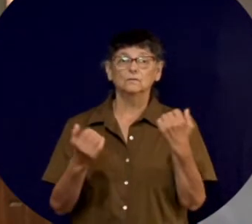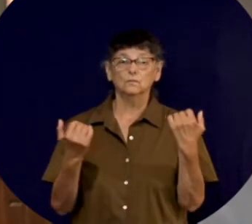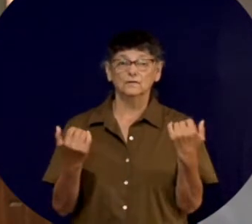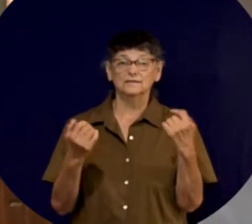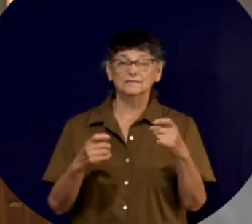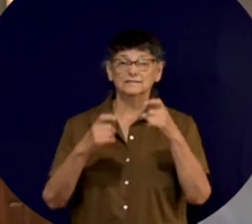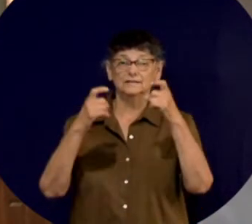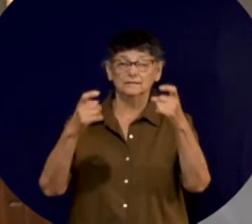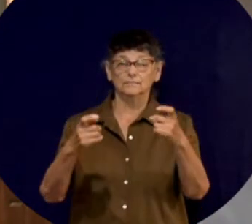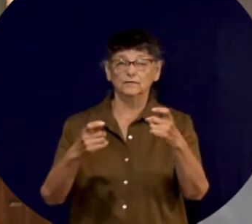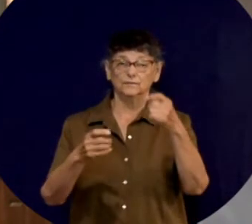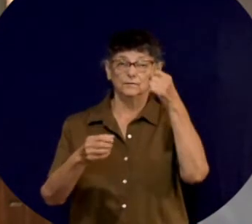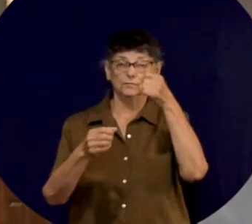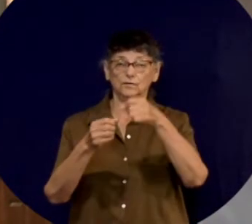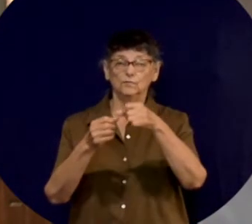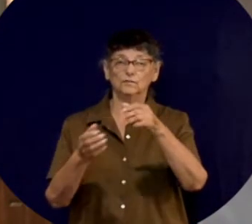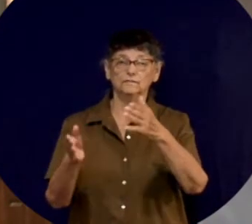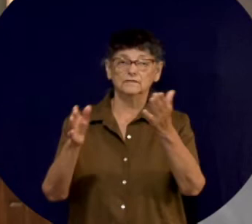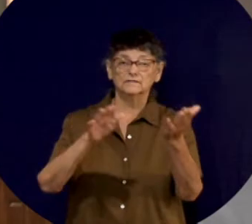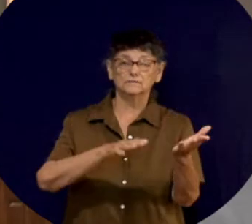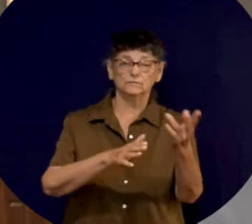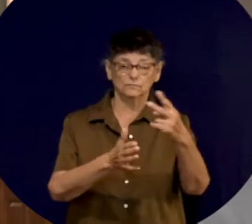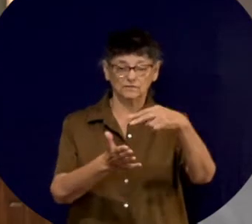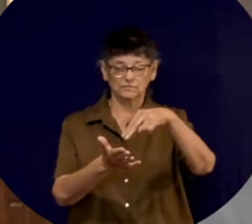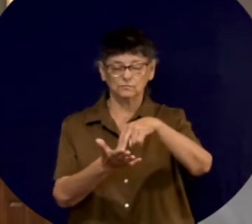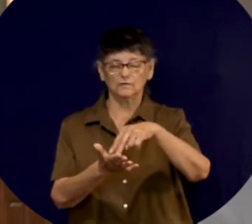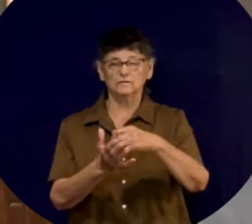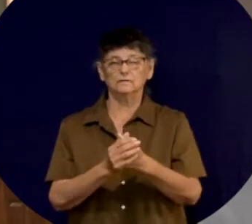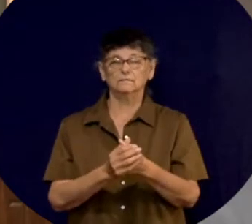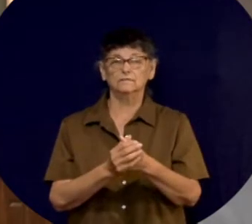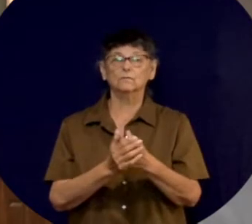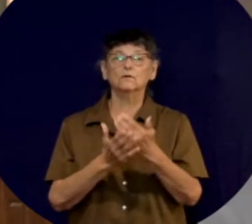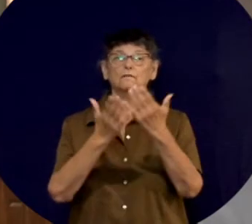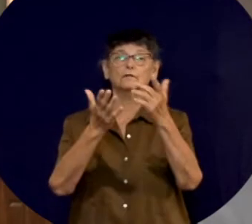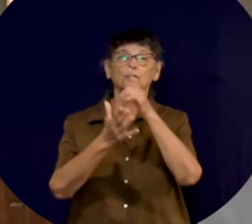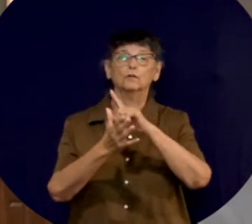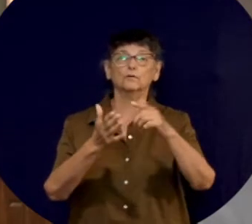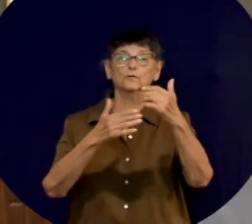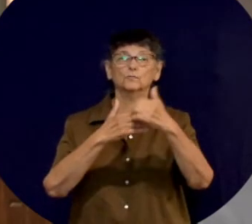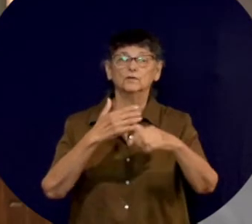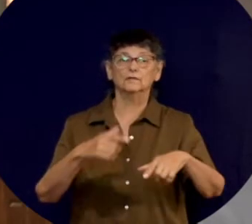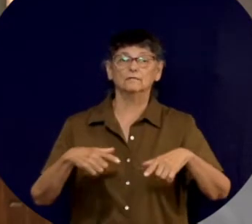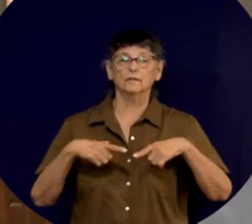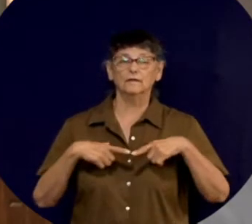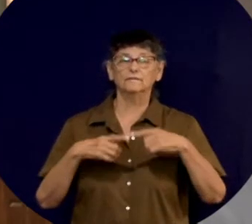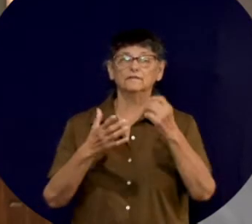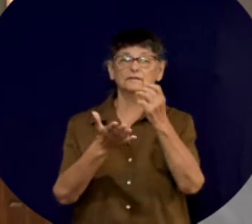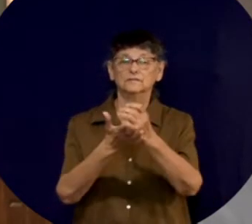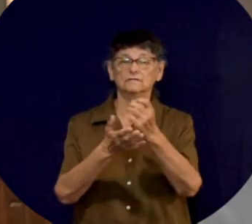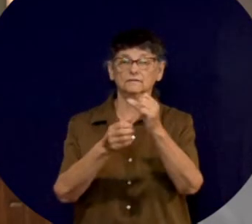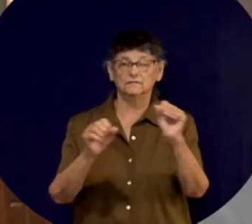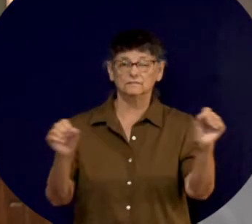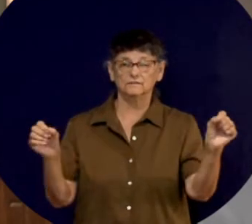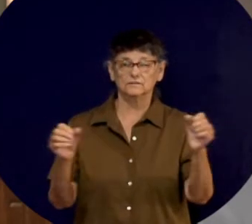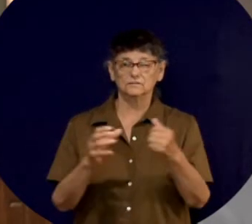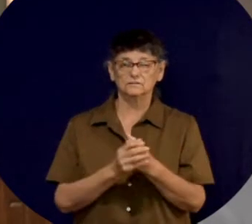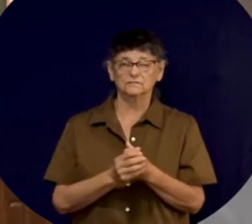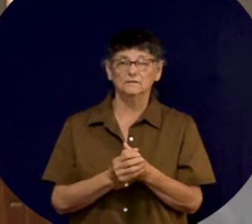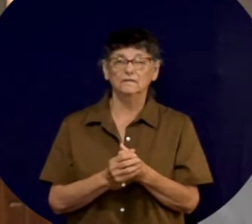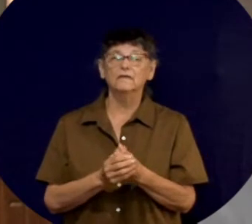Therefore, as we celebrate the memorial of his death and resurrection, we offer you, Lord, the bread of life and the chalice of